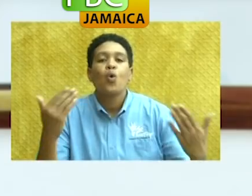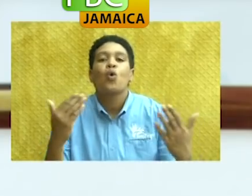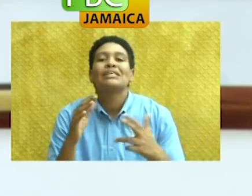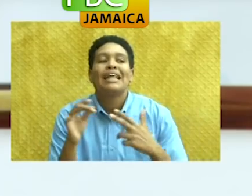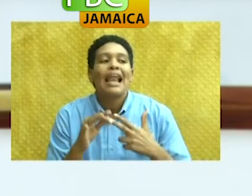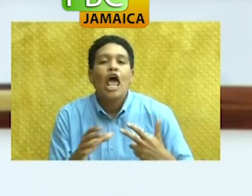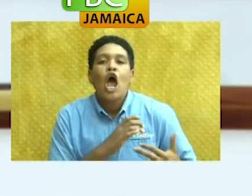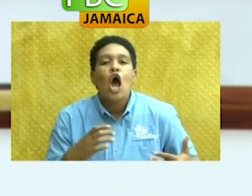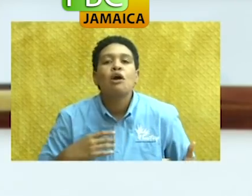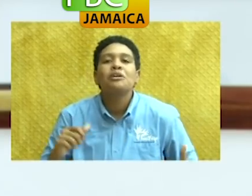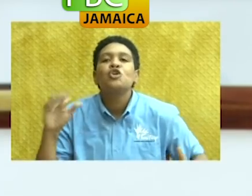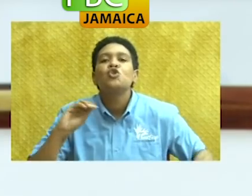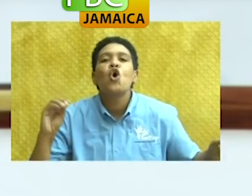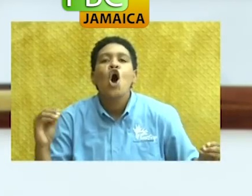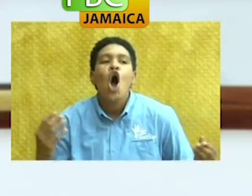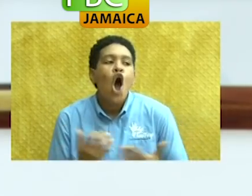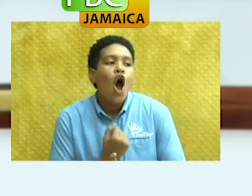there is no opportunity